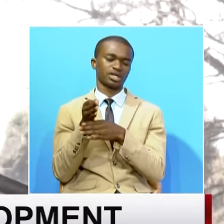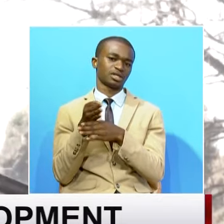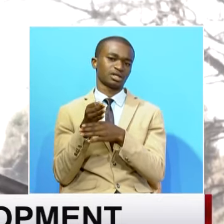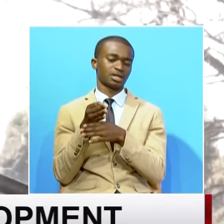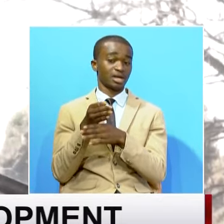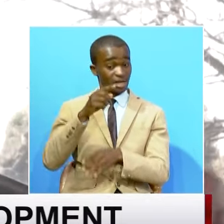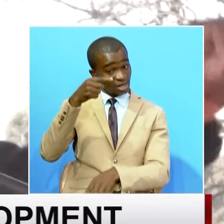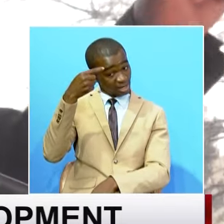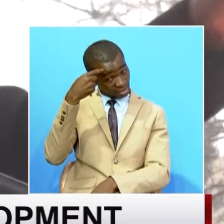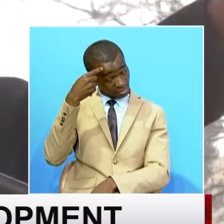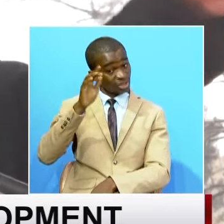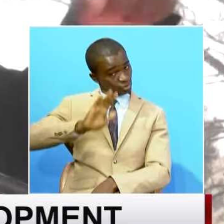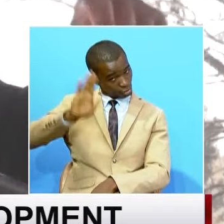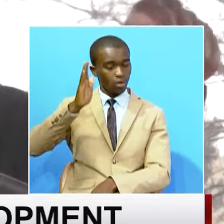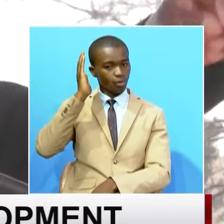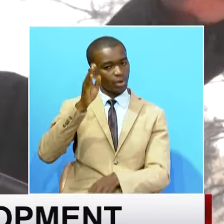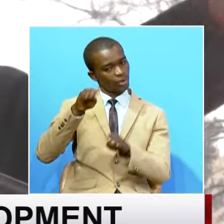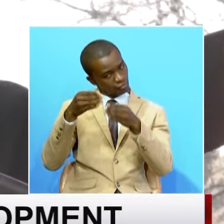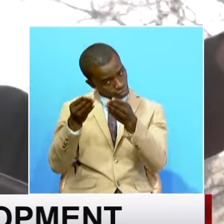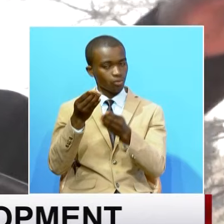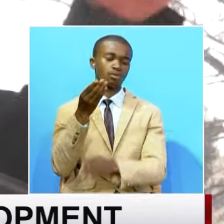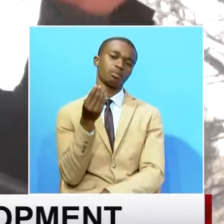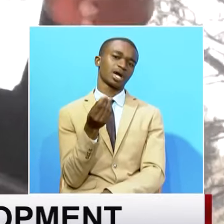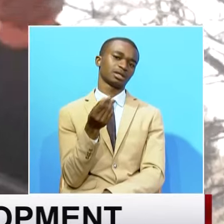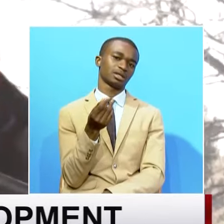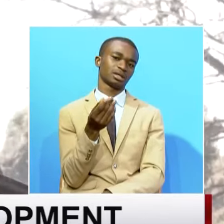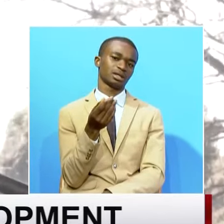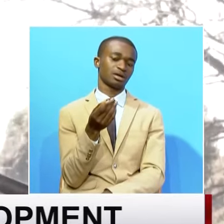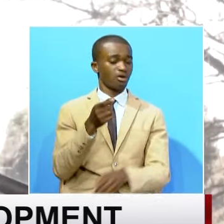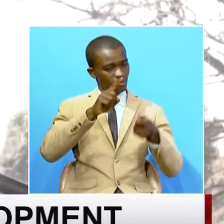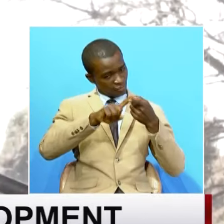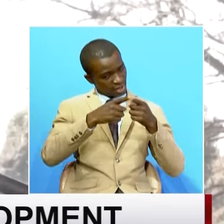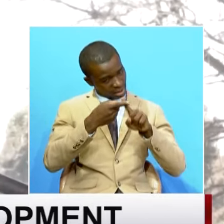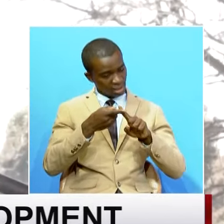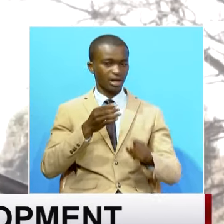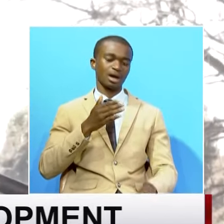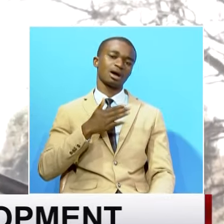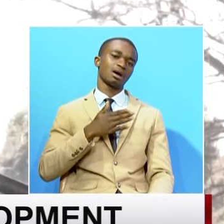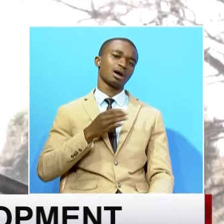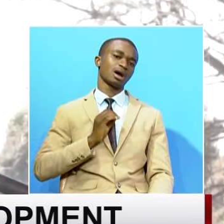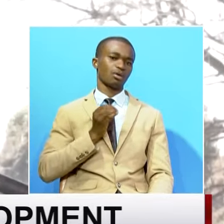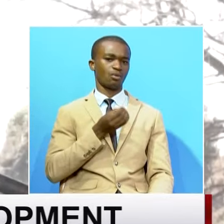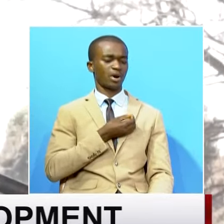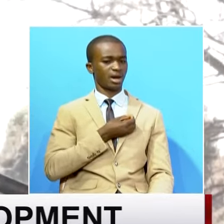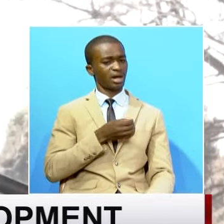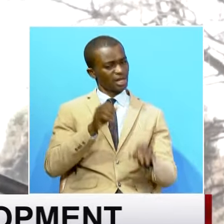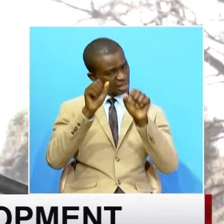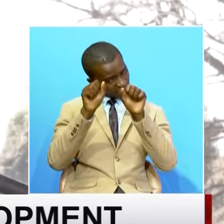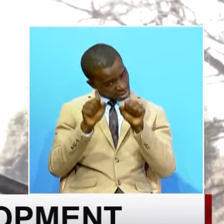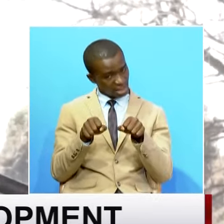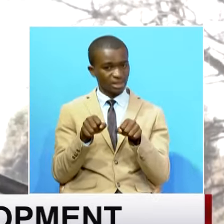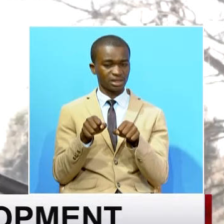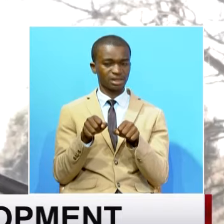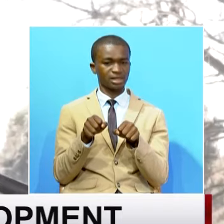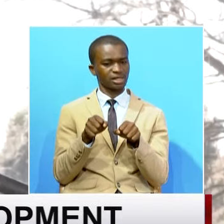money. And we put fish cages so that avaneswava bale rengera avana kuya pa fishing